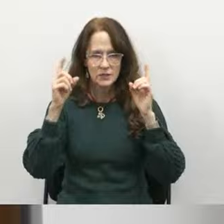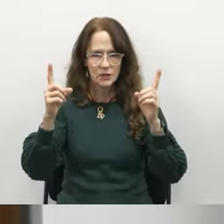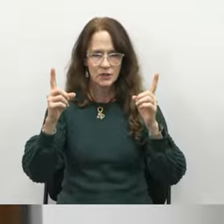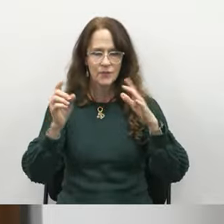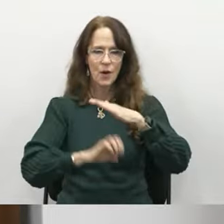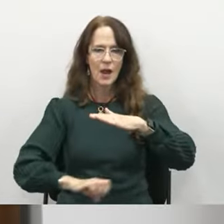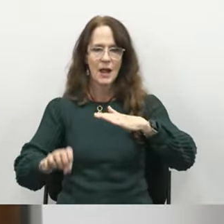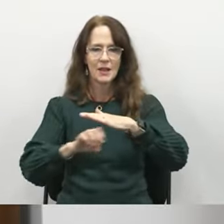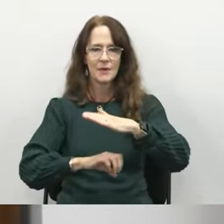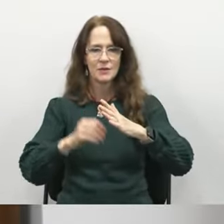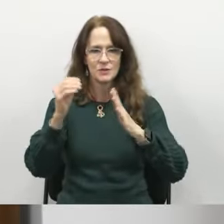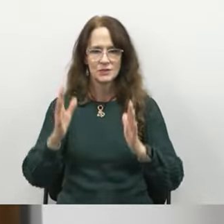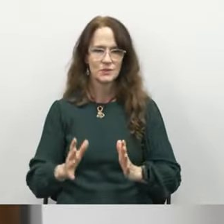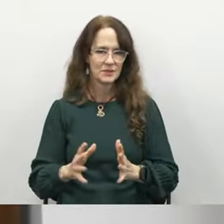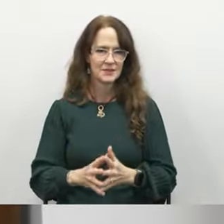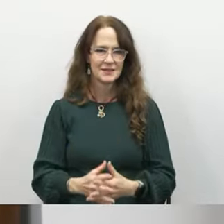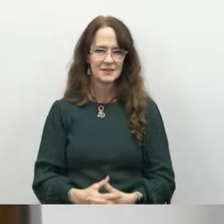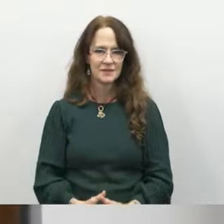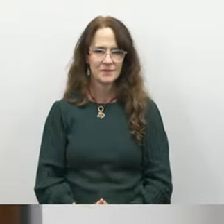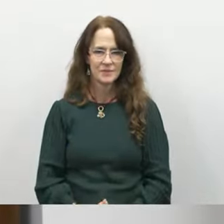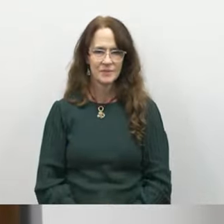elementary students.